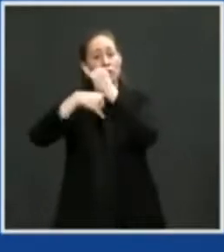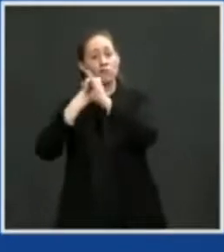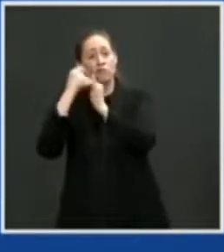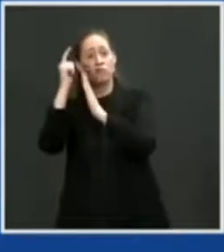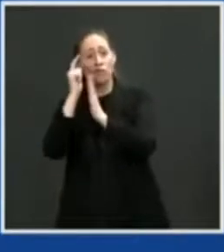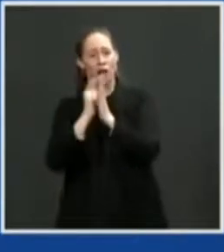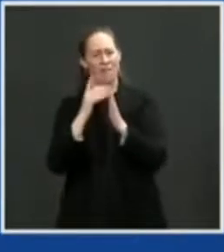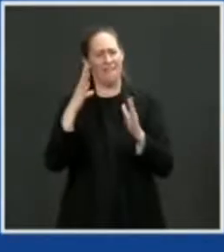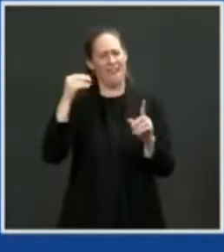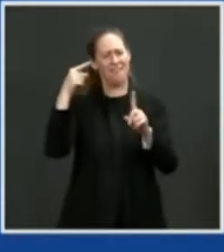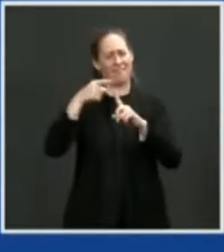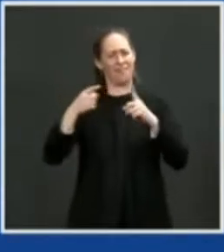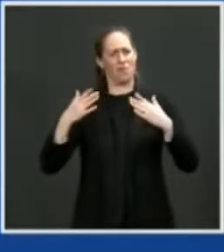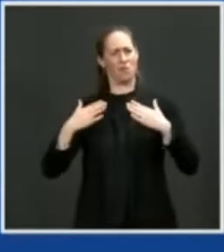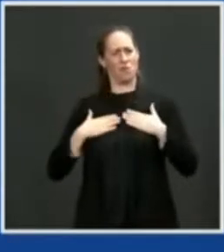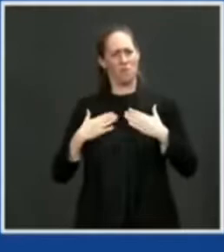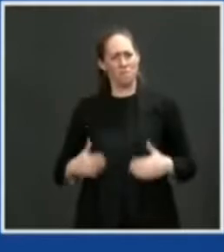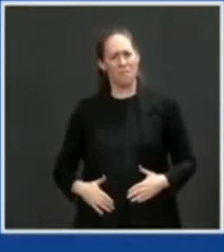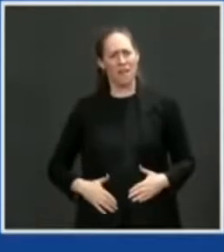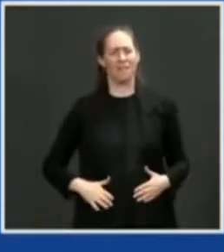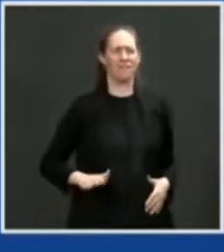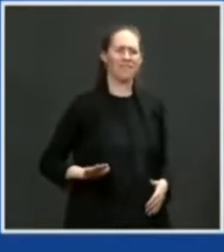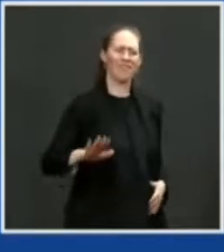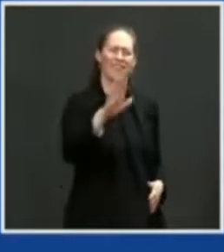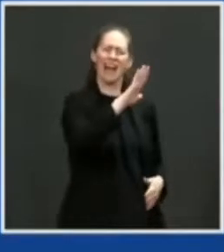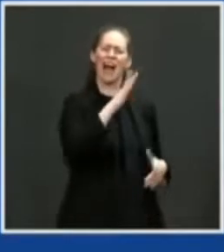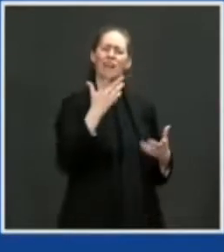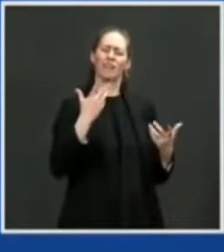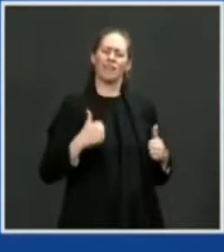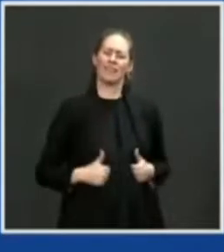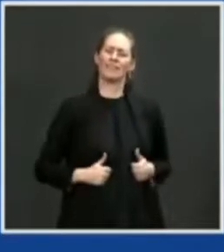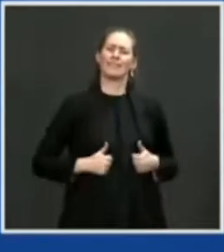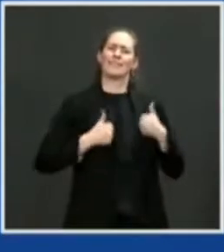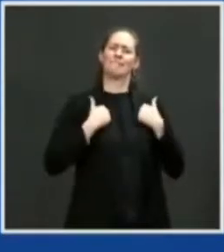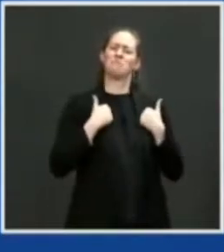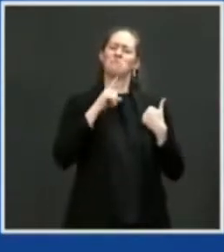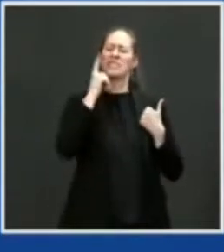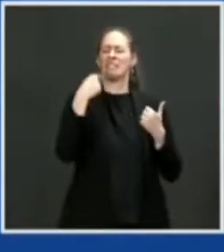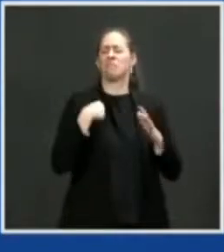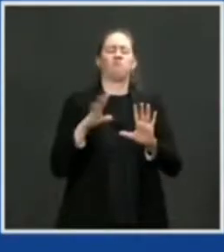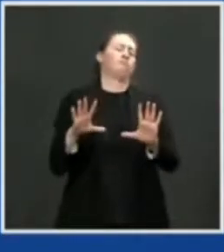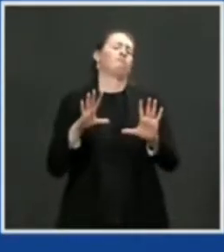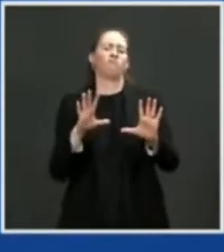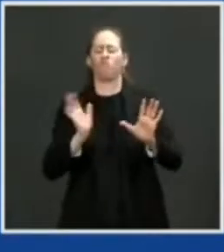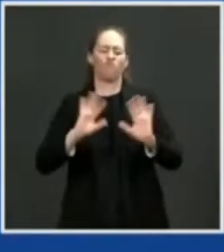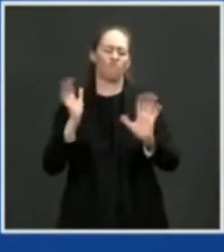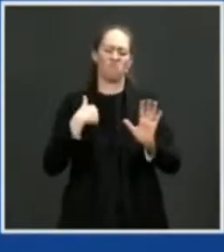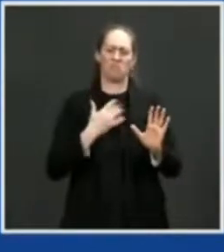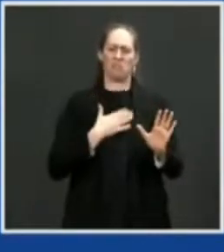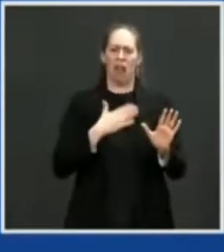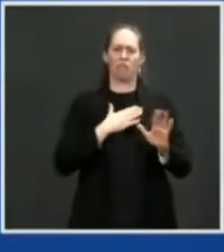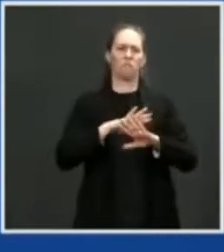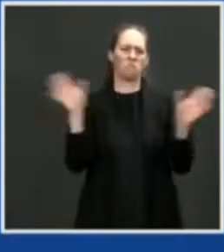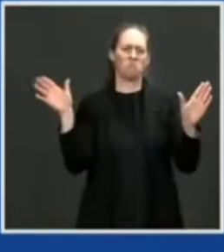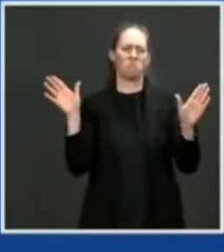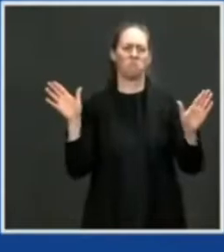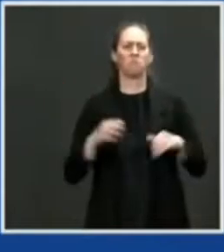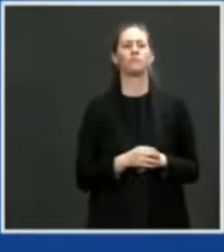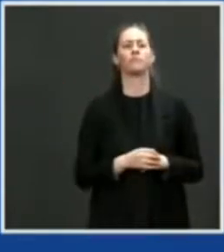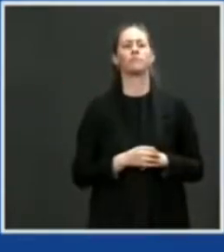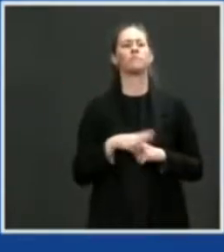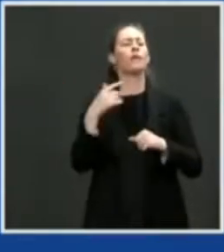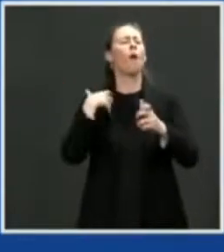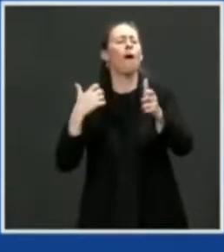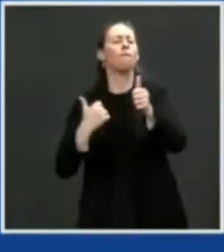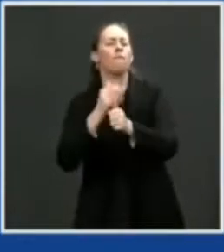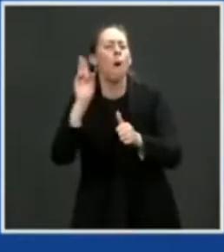dignity. Those kids, So I make they're going to no- graffiti that wall. We paid To for ask you it. about foreign policy, Mr. President. Overnight, we learned How that many North questions does this